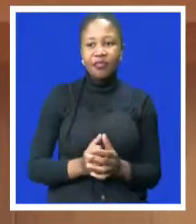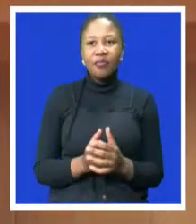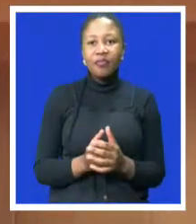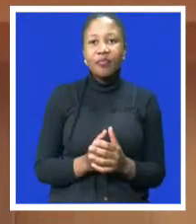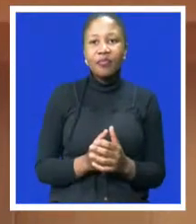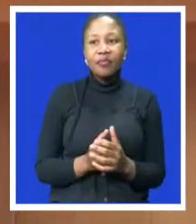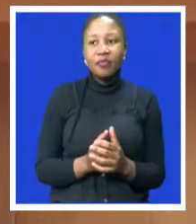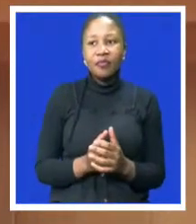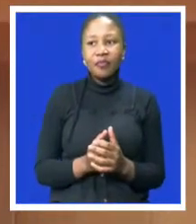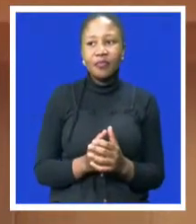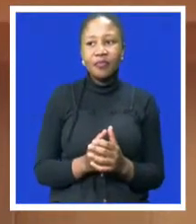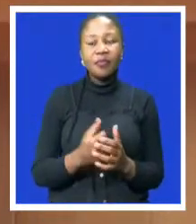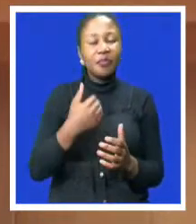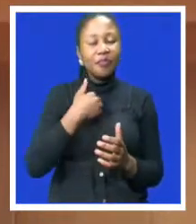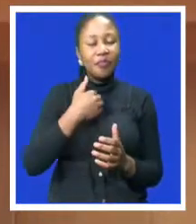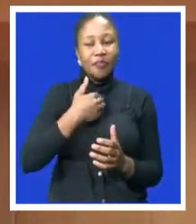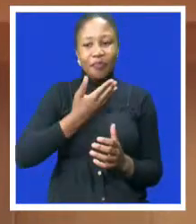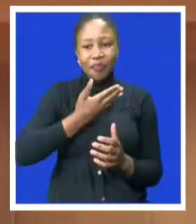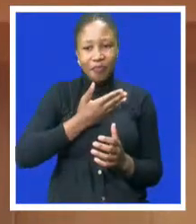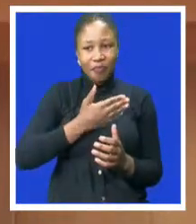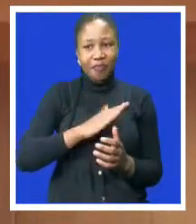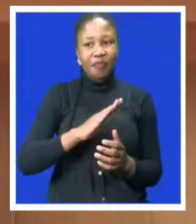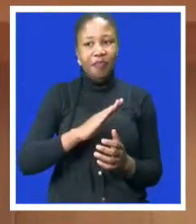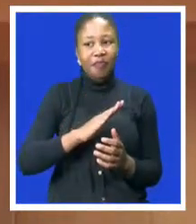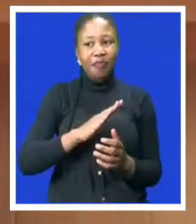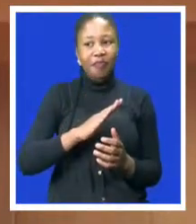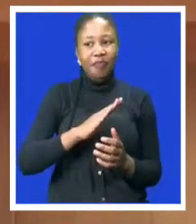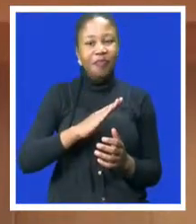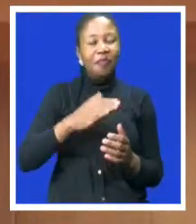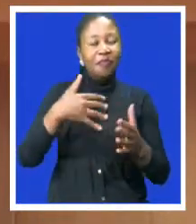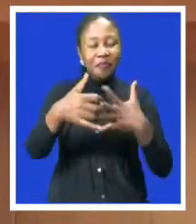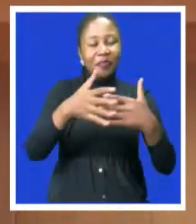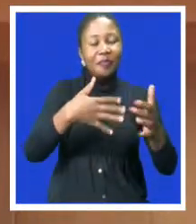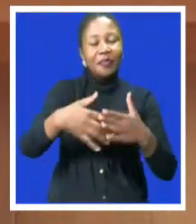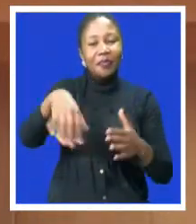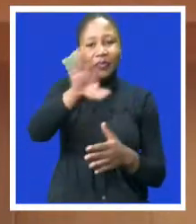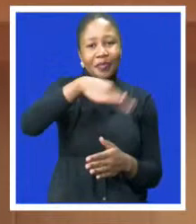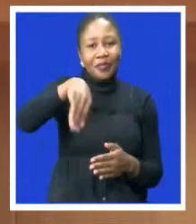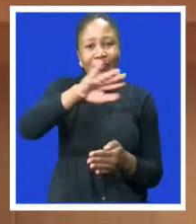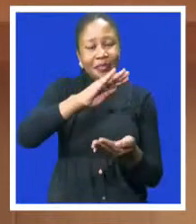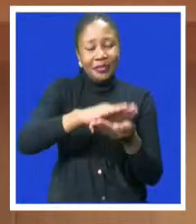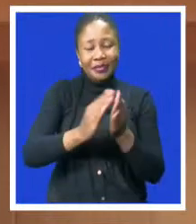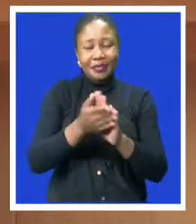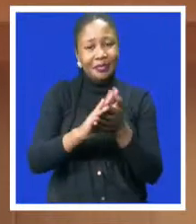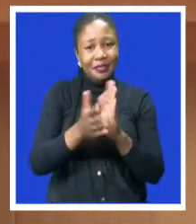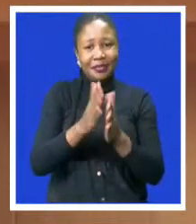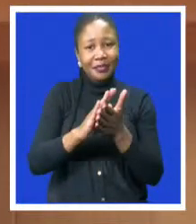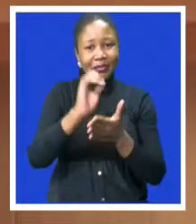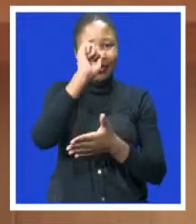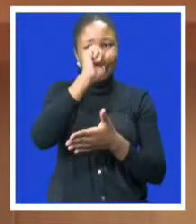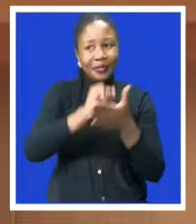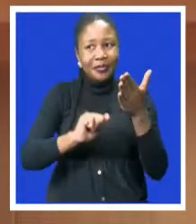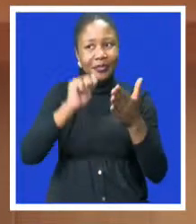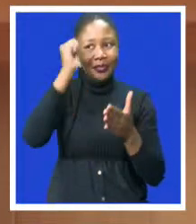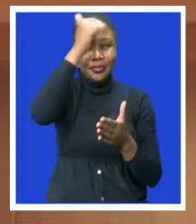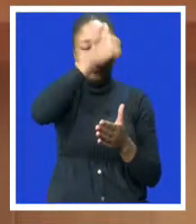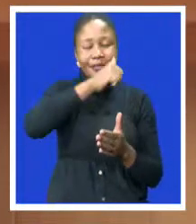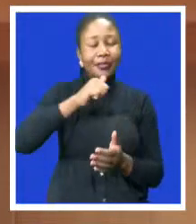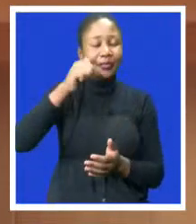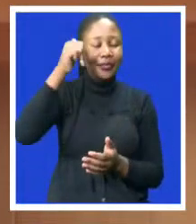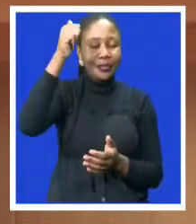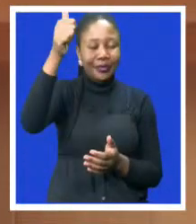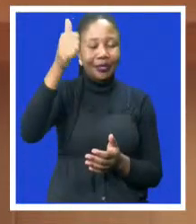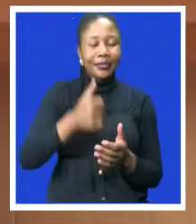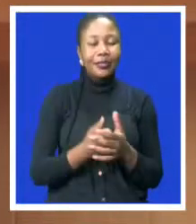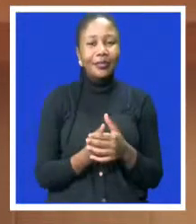to list things that were created by God. I expect the learner to mention ways